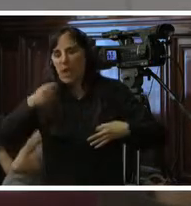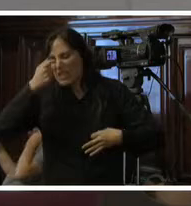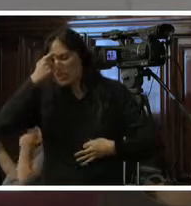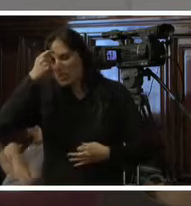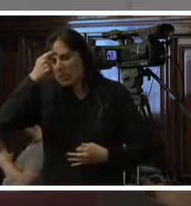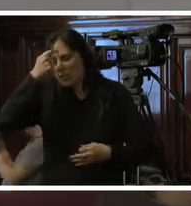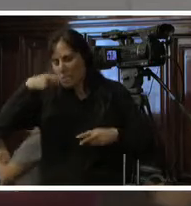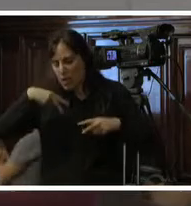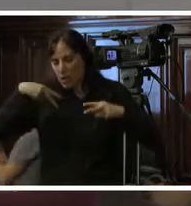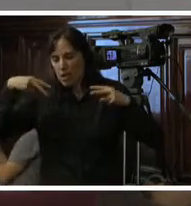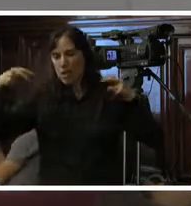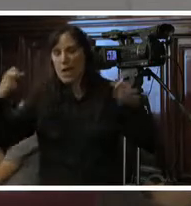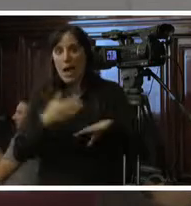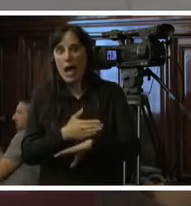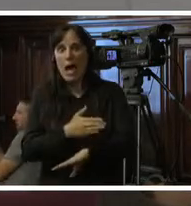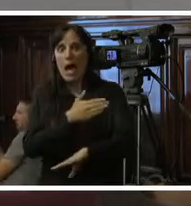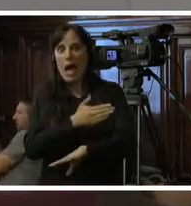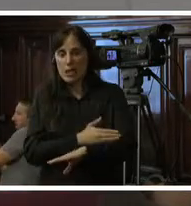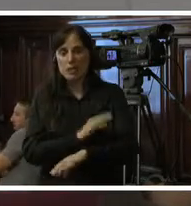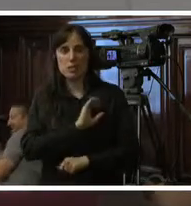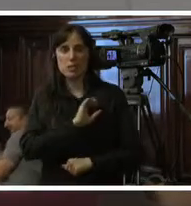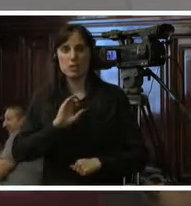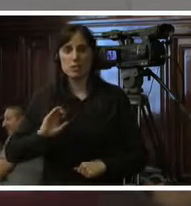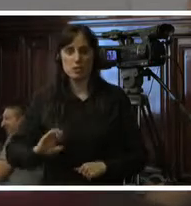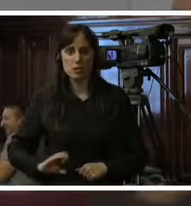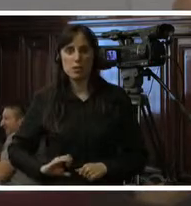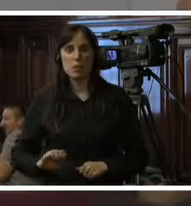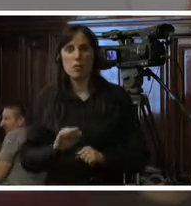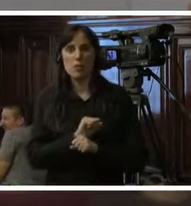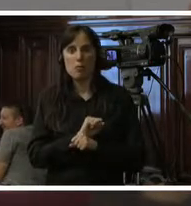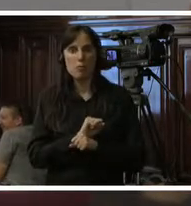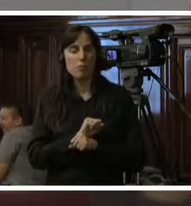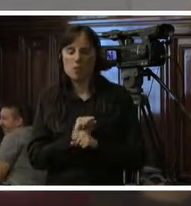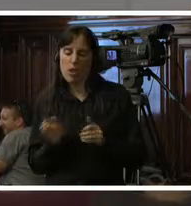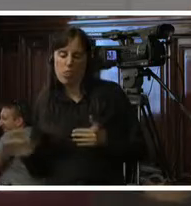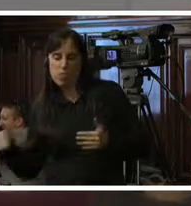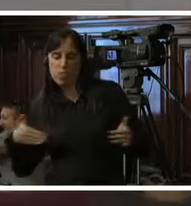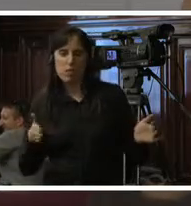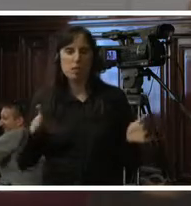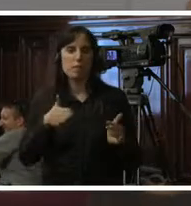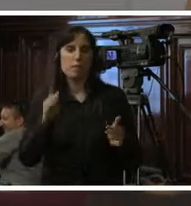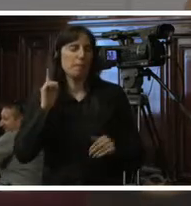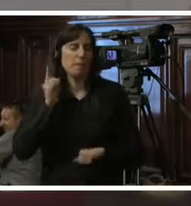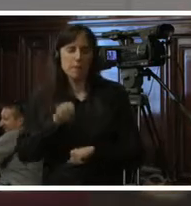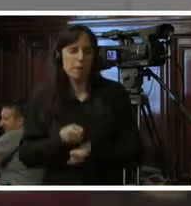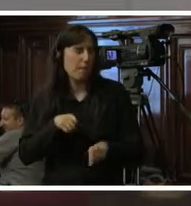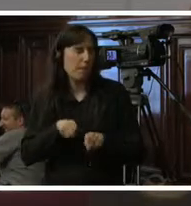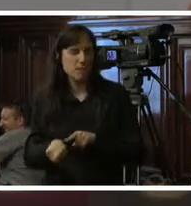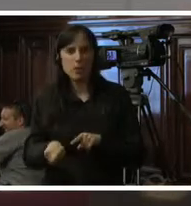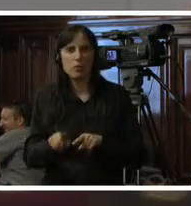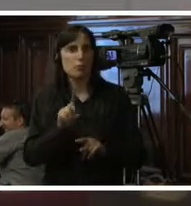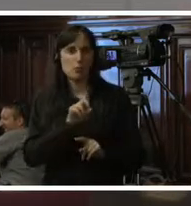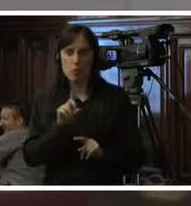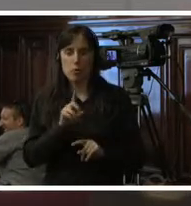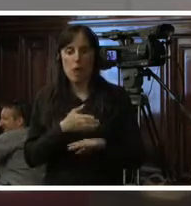before states go off on a tangent and make a decision which can adversely affect